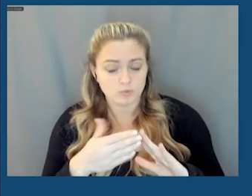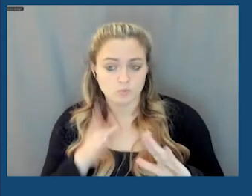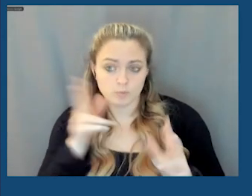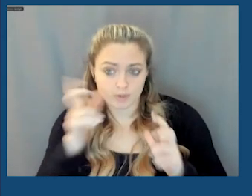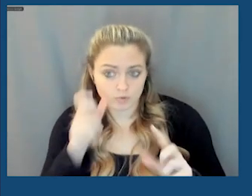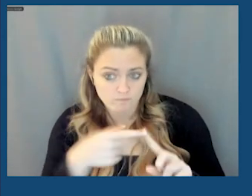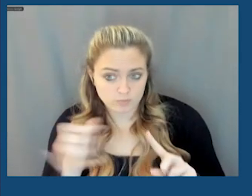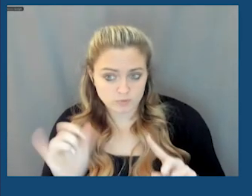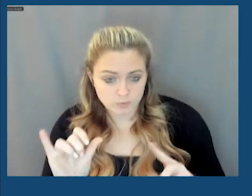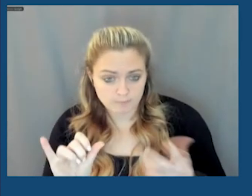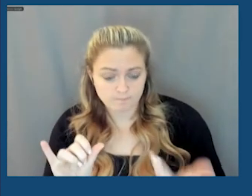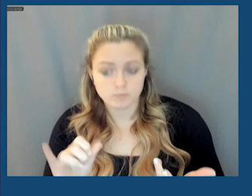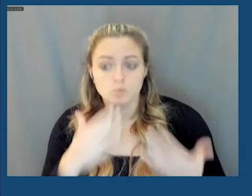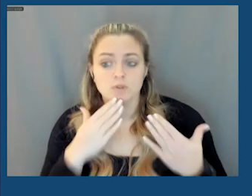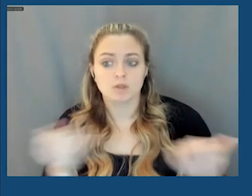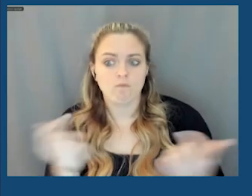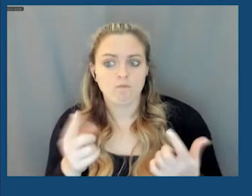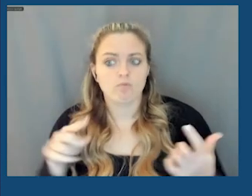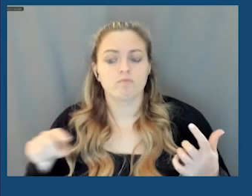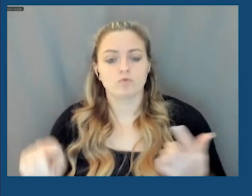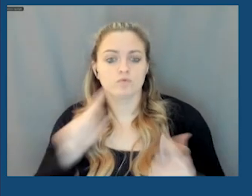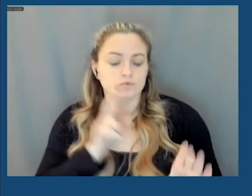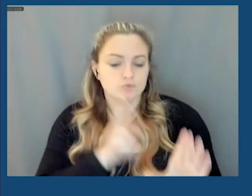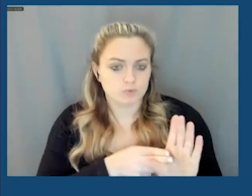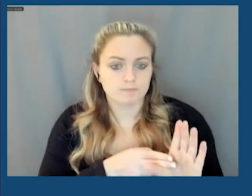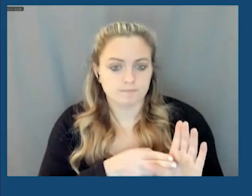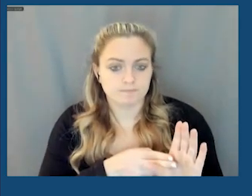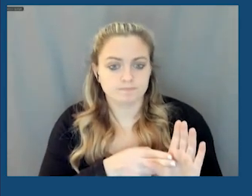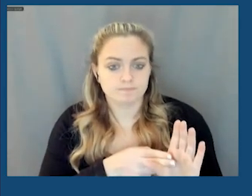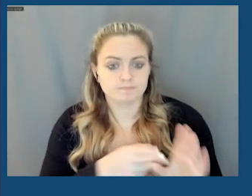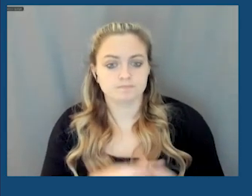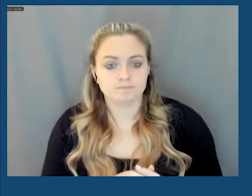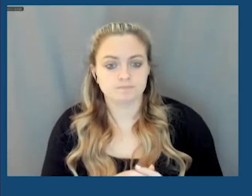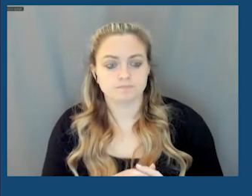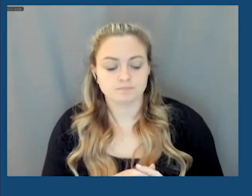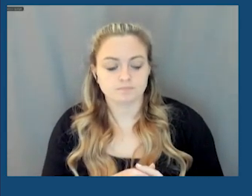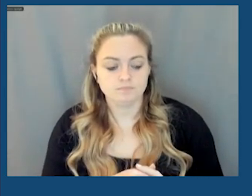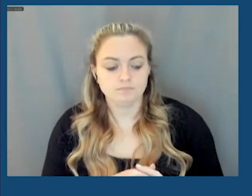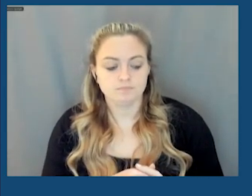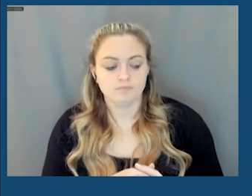well. I want to thank all of them for joining us here today.